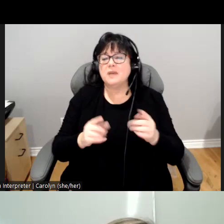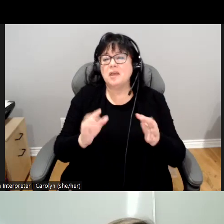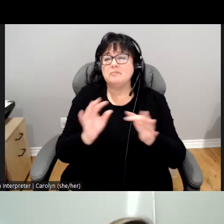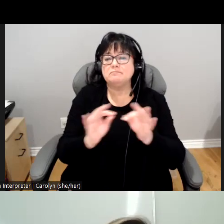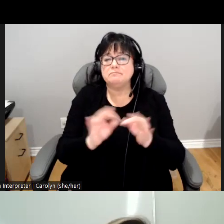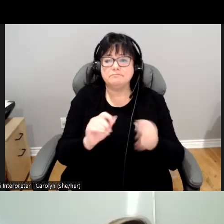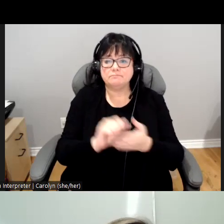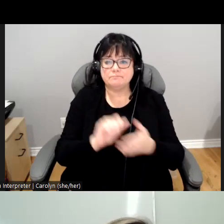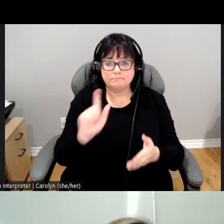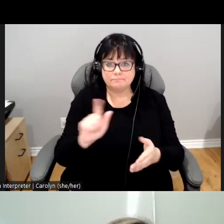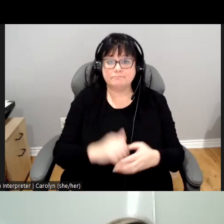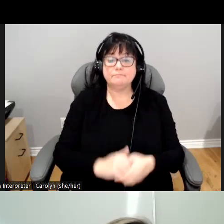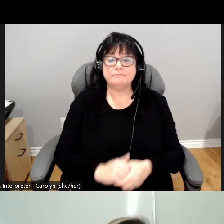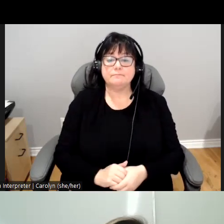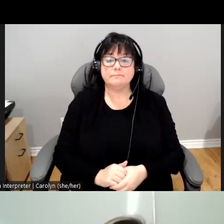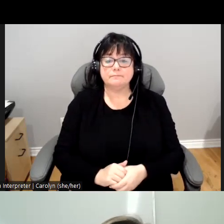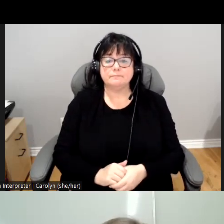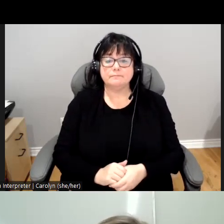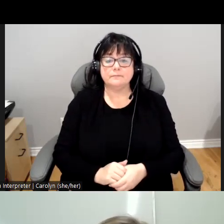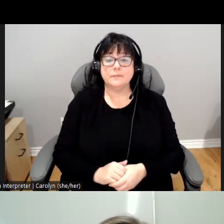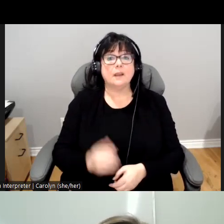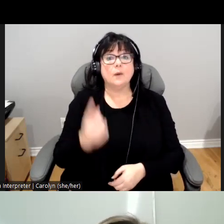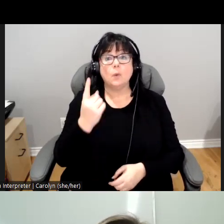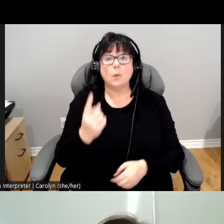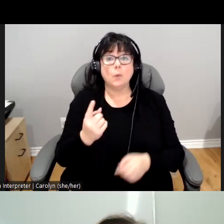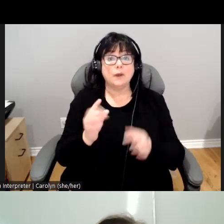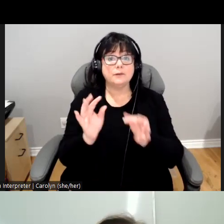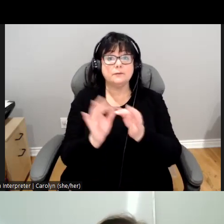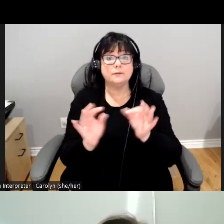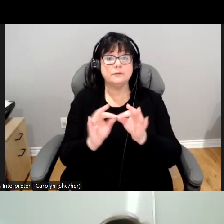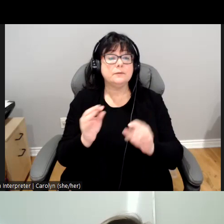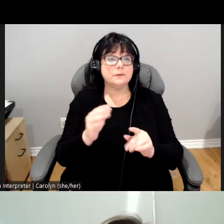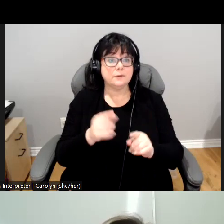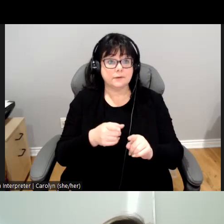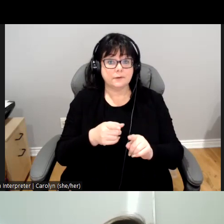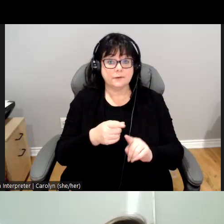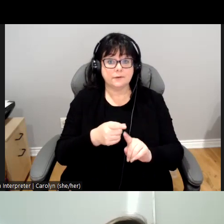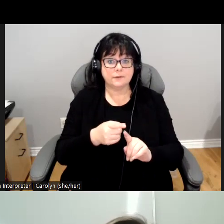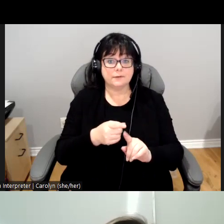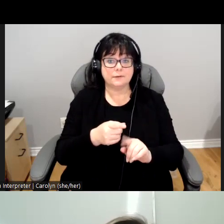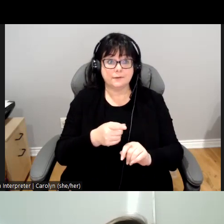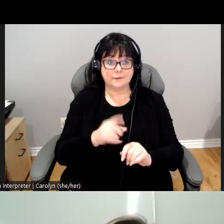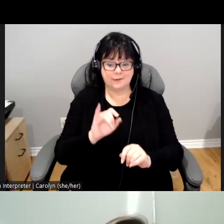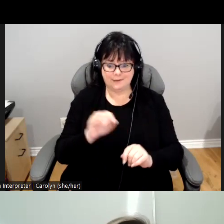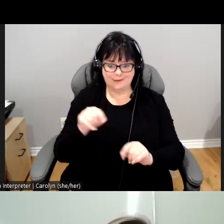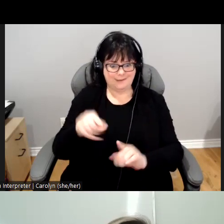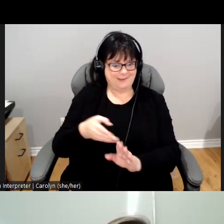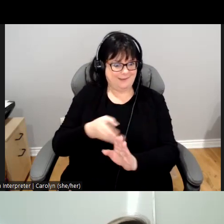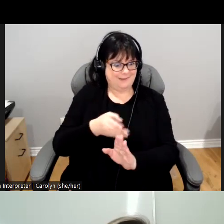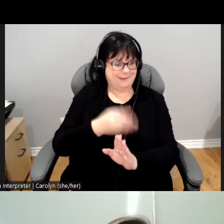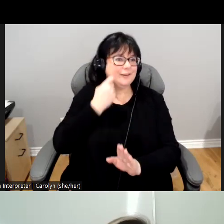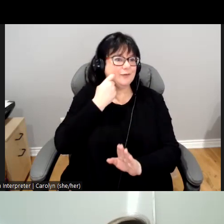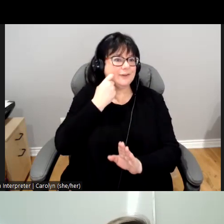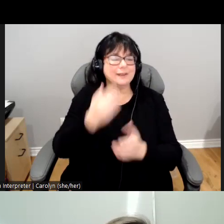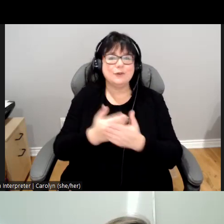just going to talk quickly about something that's happened to us since this webinar came up, and it's a new integration